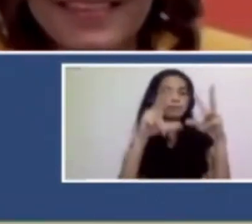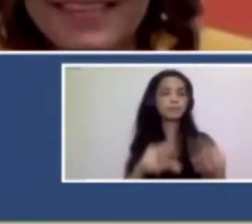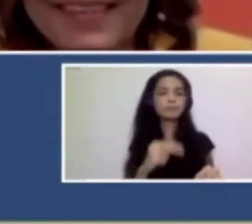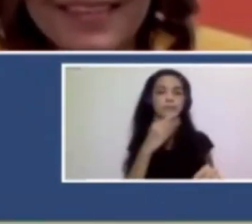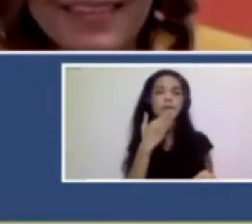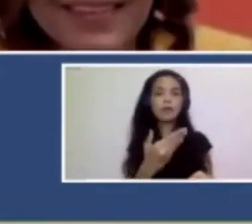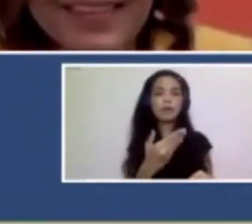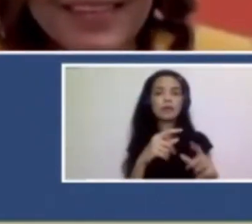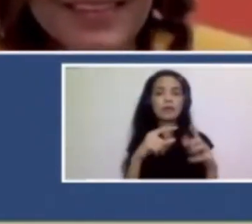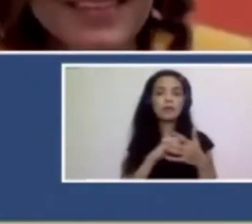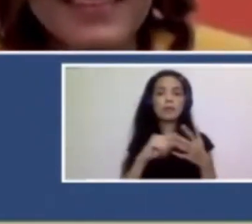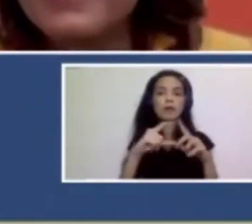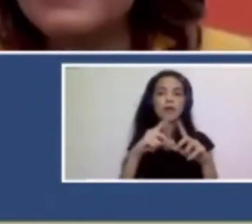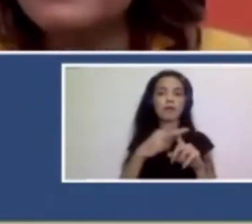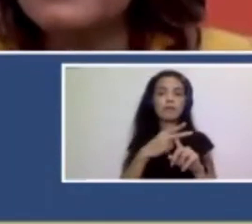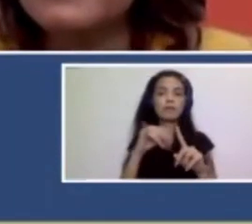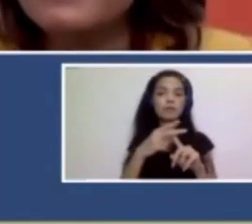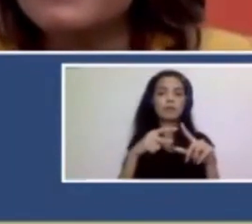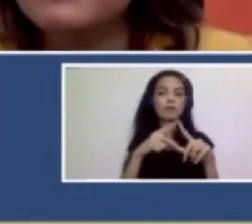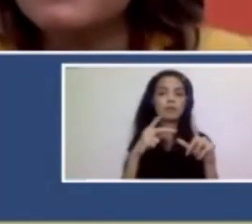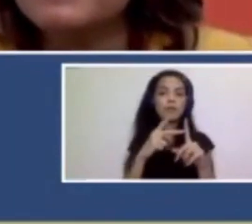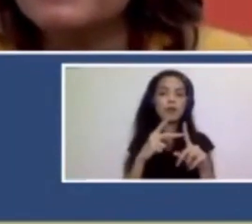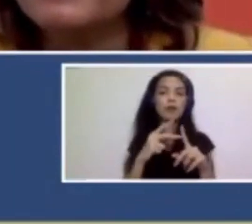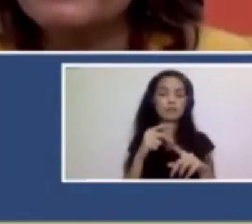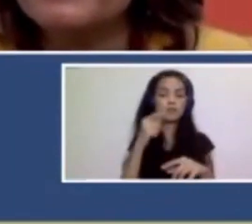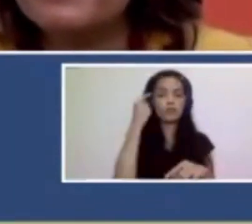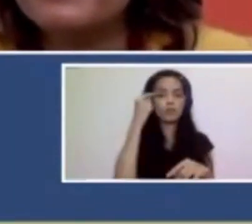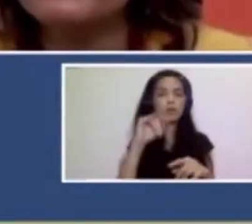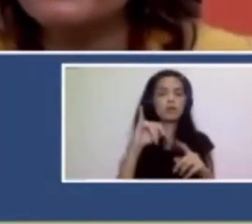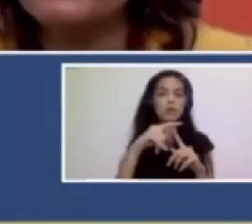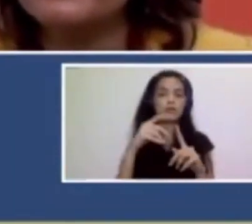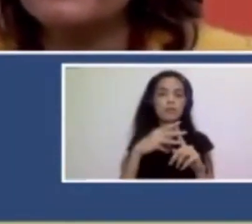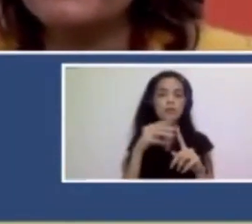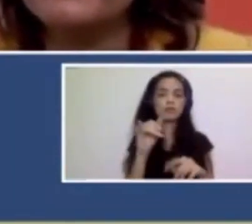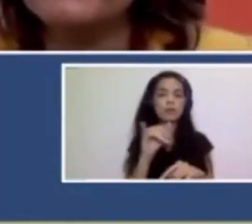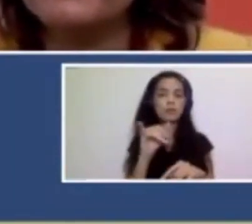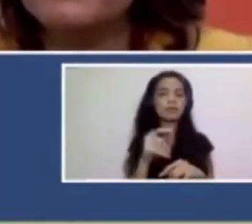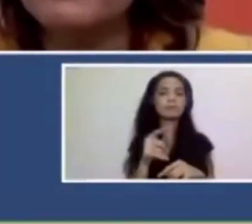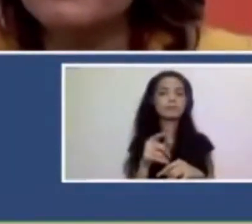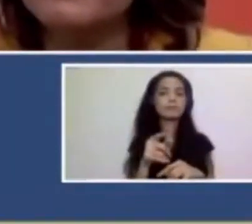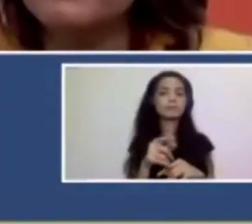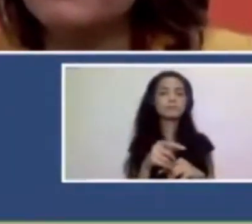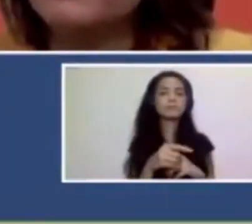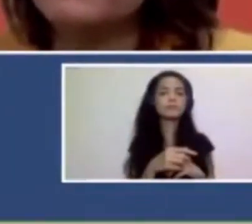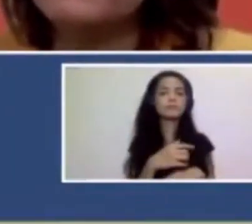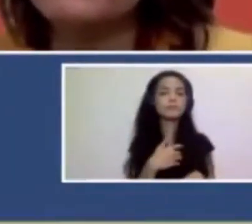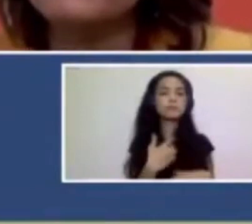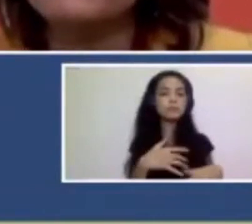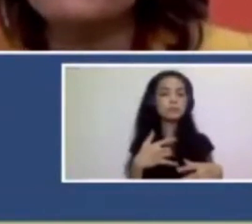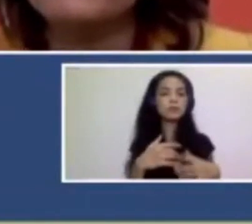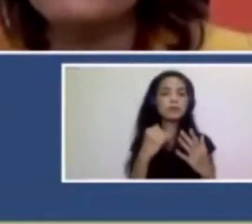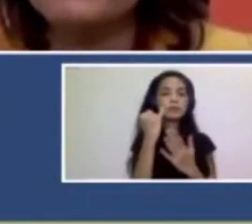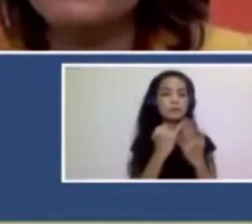from Afifa. She's from ITB also. She said that she's amazed of the design